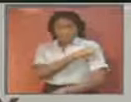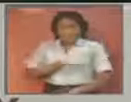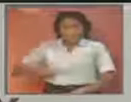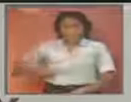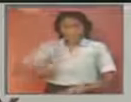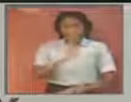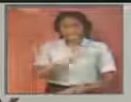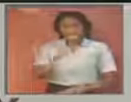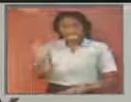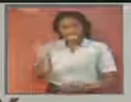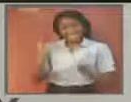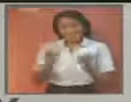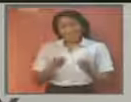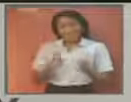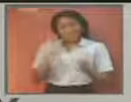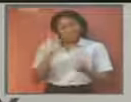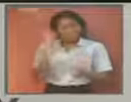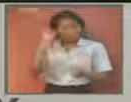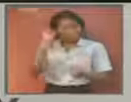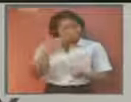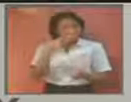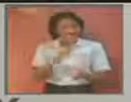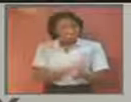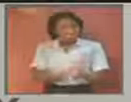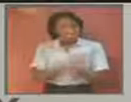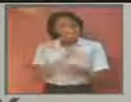that caring is the key. Thank you very much.